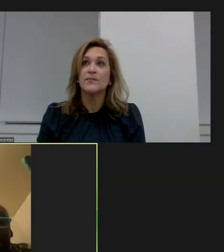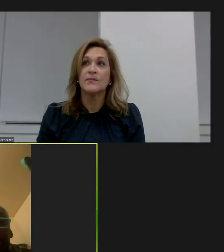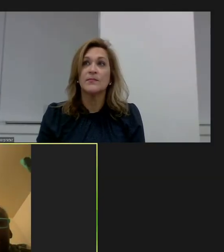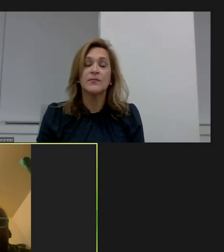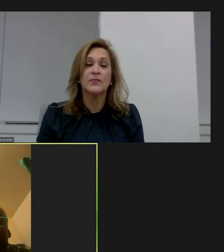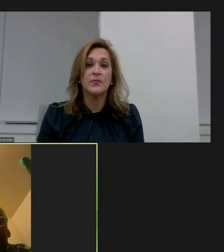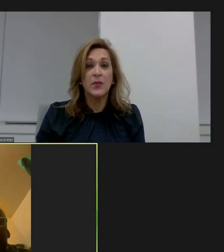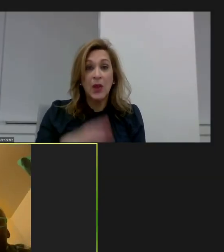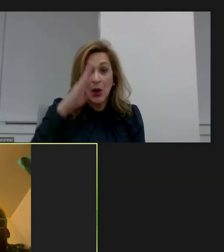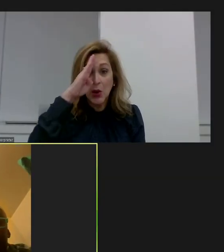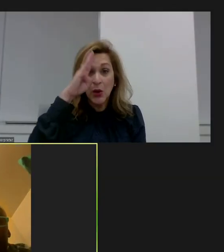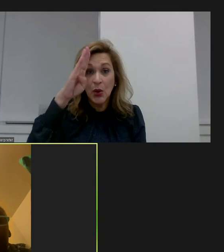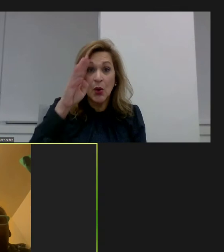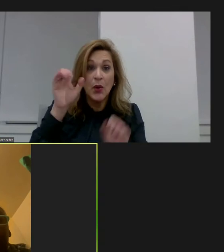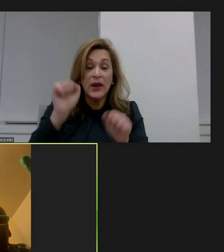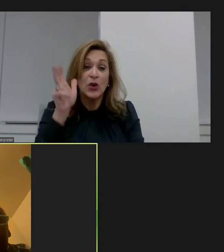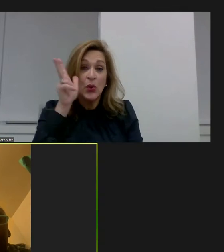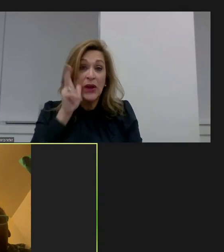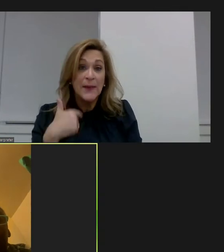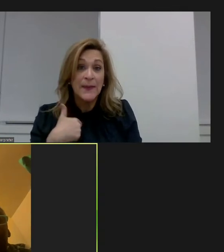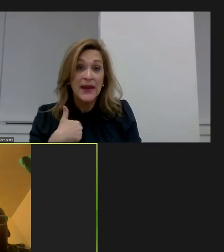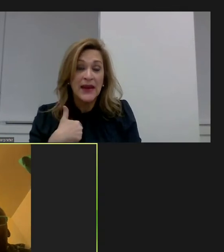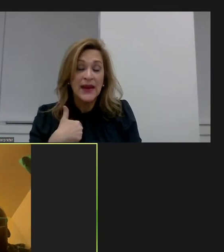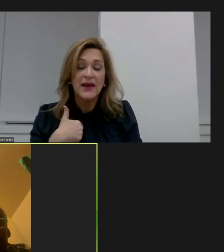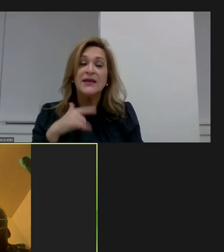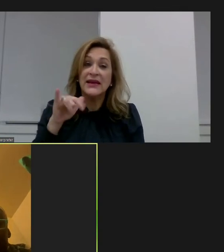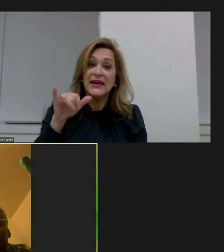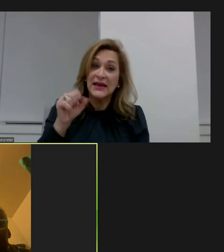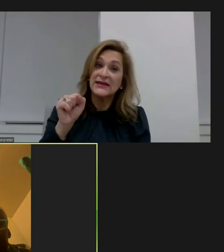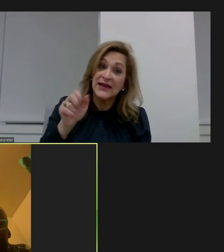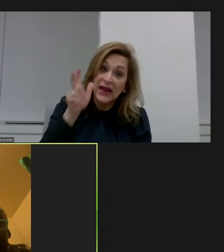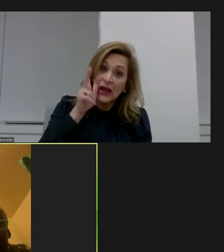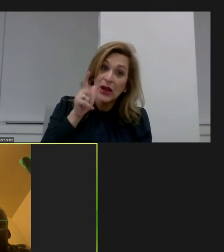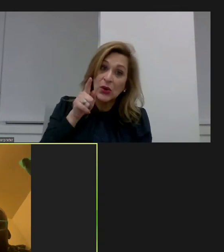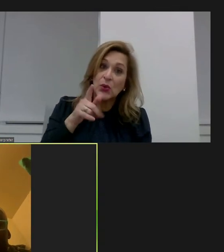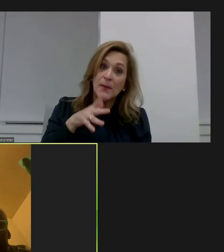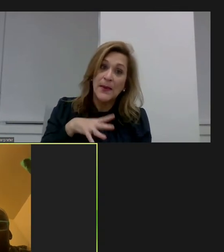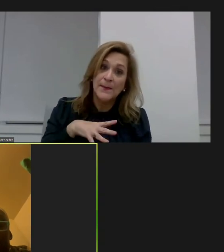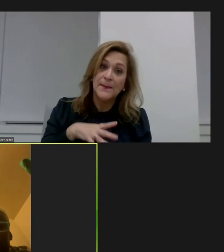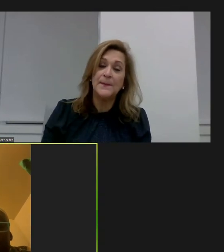Hello, can anybody hear me? Yes, we can hear you, ma'am.